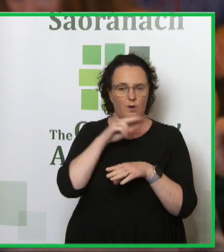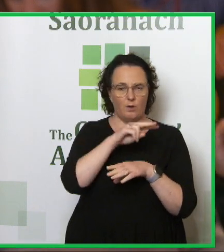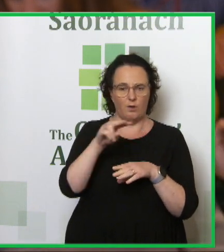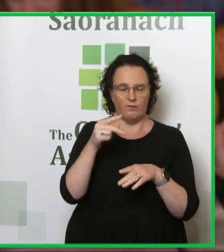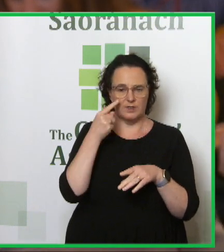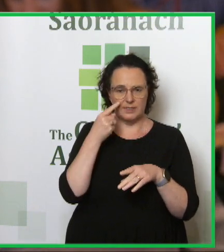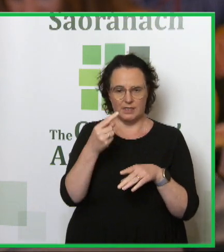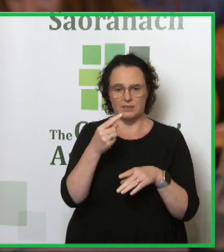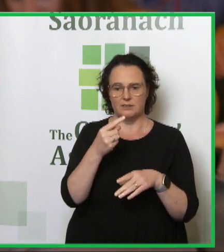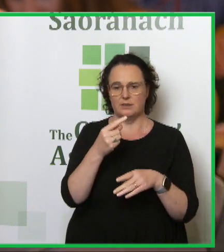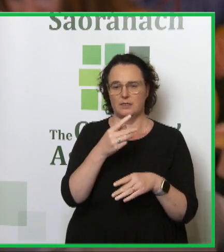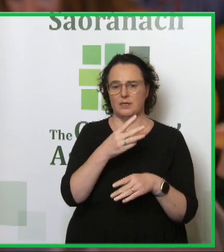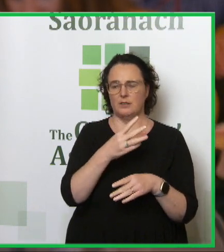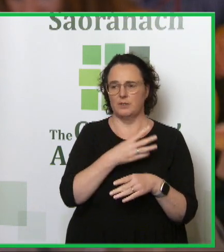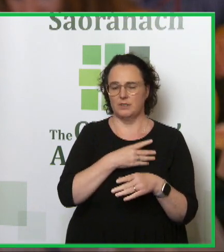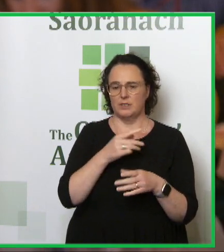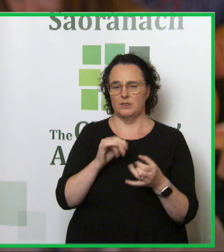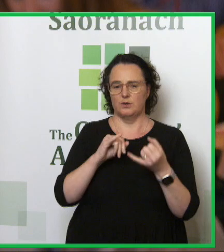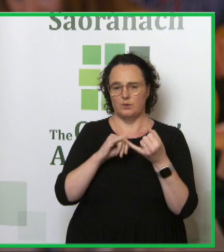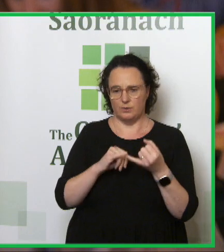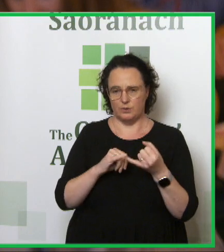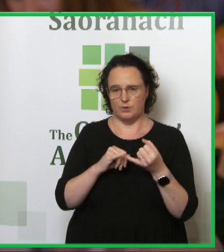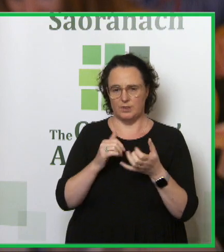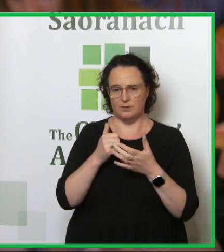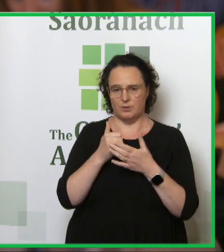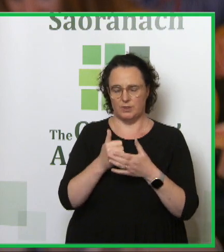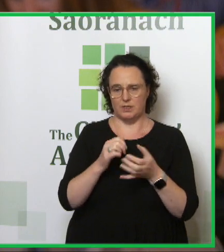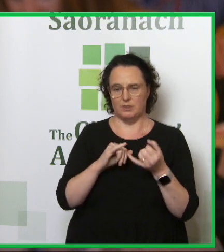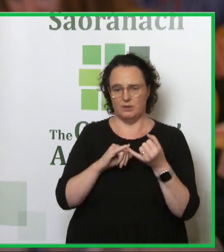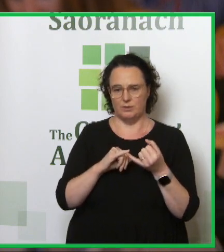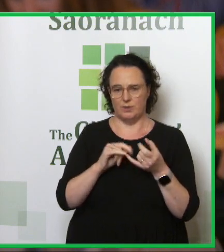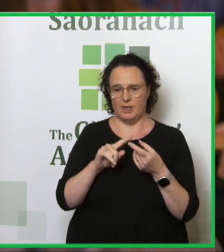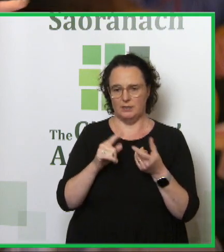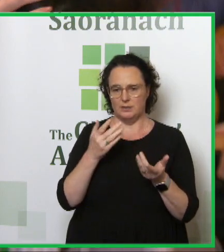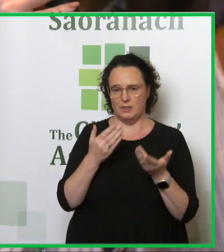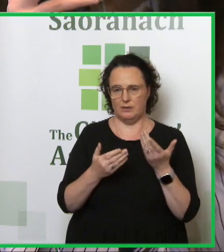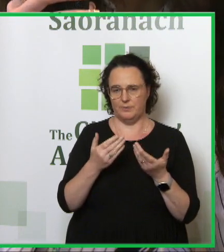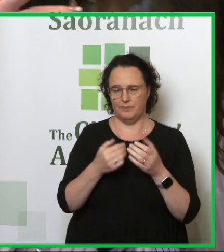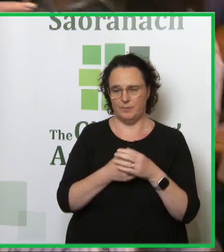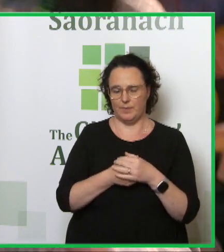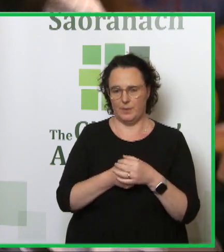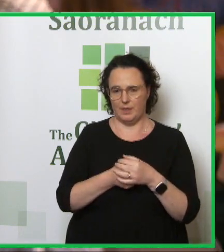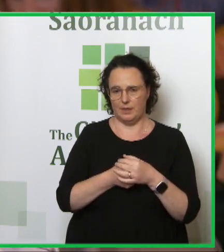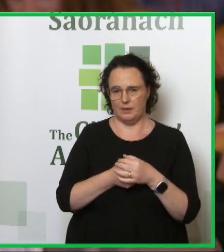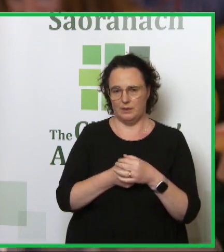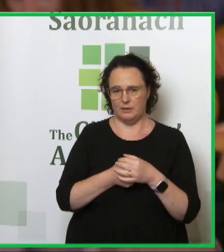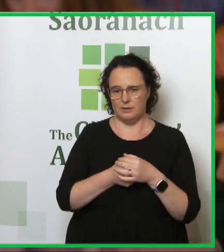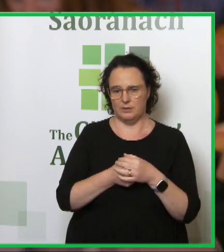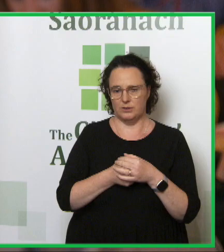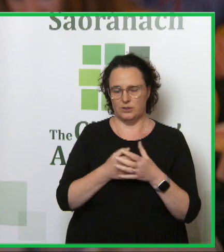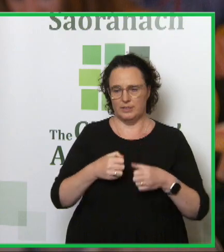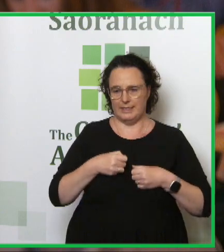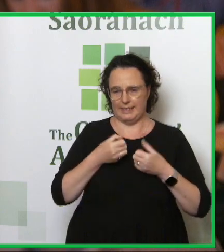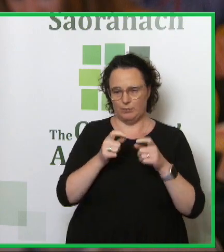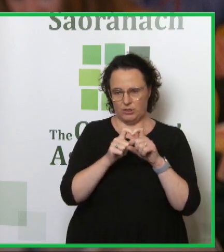to active? Who is supporting the Department of Health? So just the expression